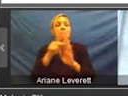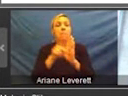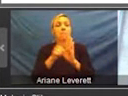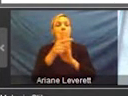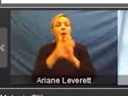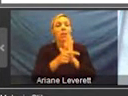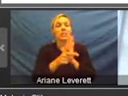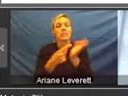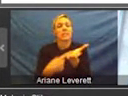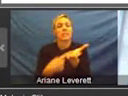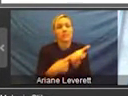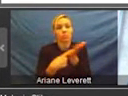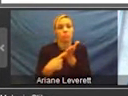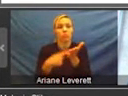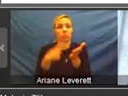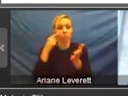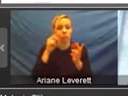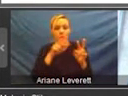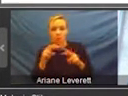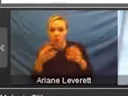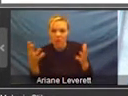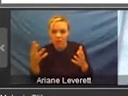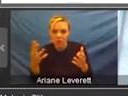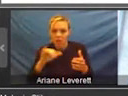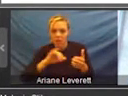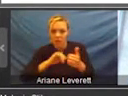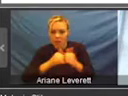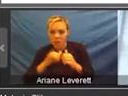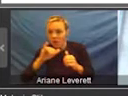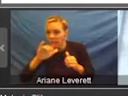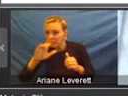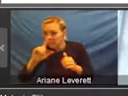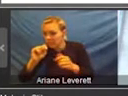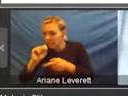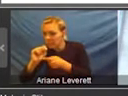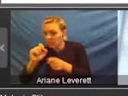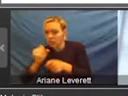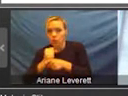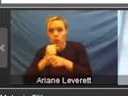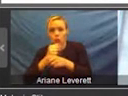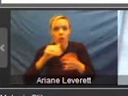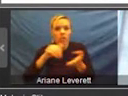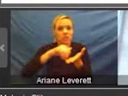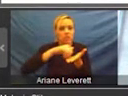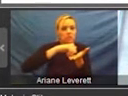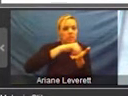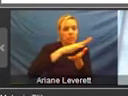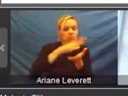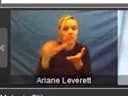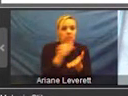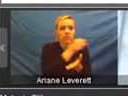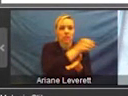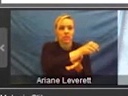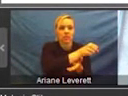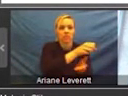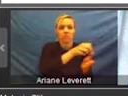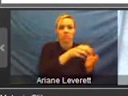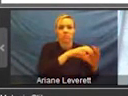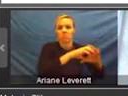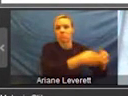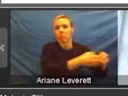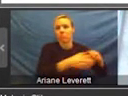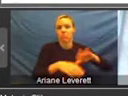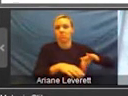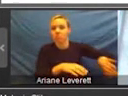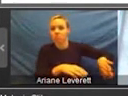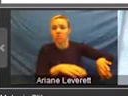exclusion from ICT due to wider environment and cultural and socio-political context.